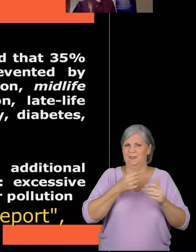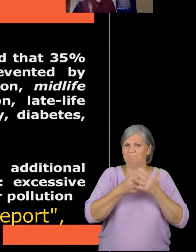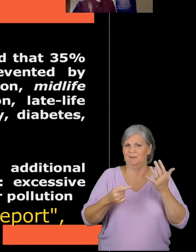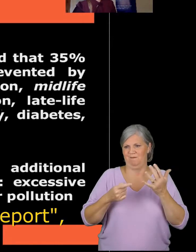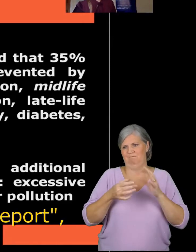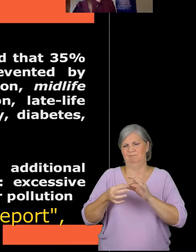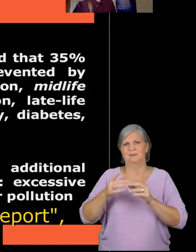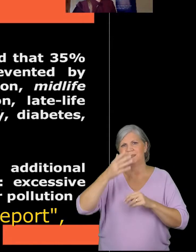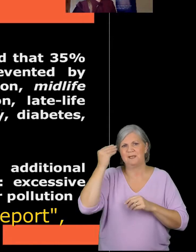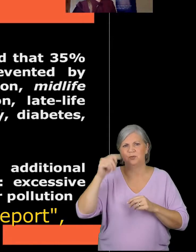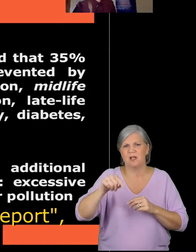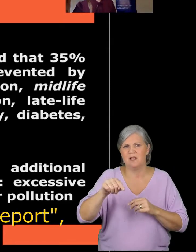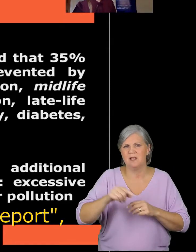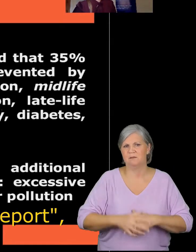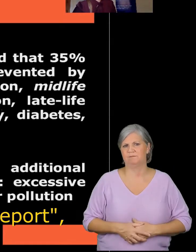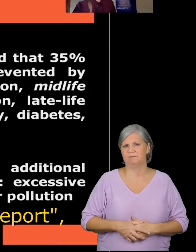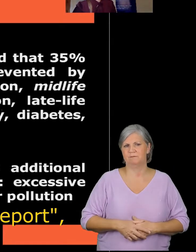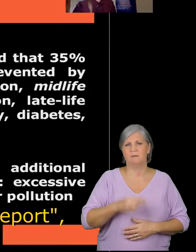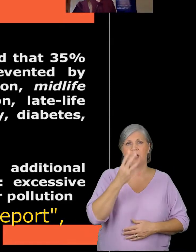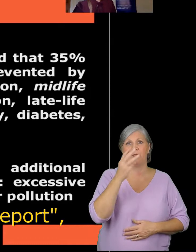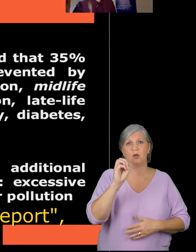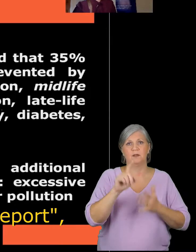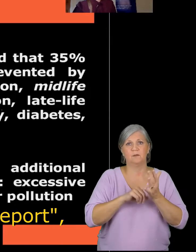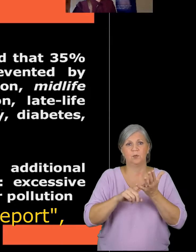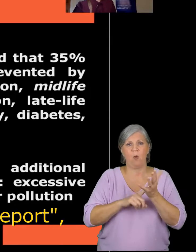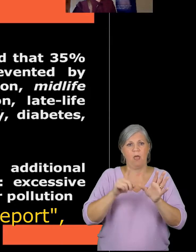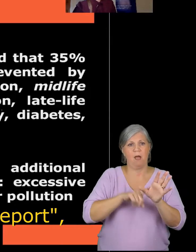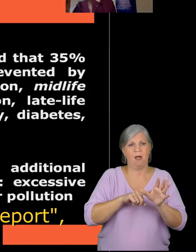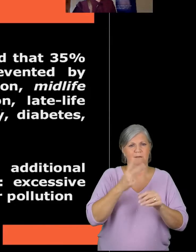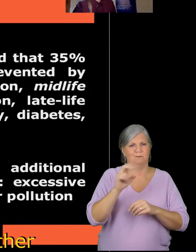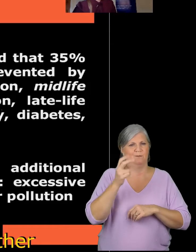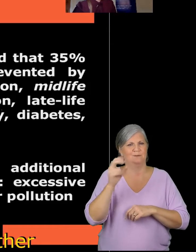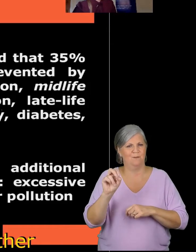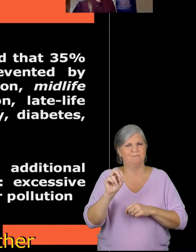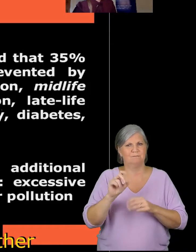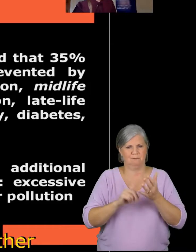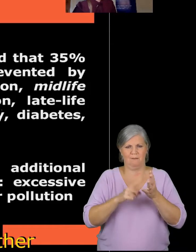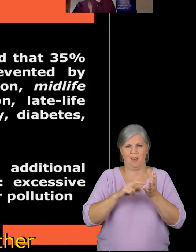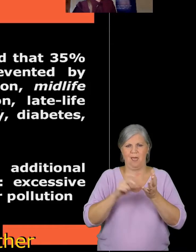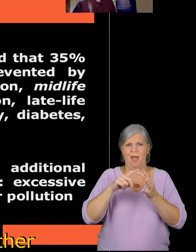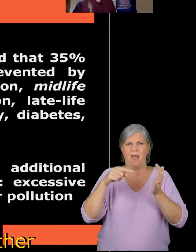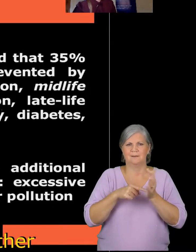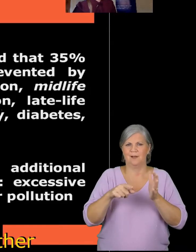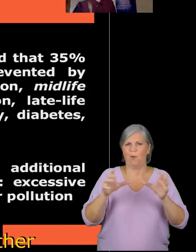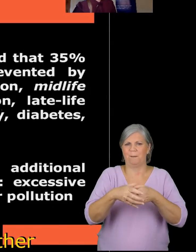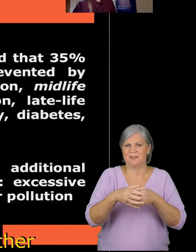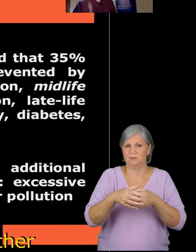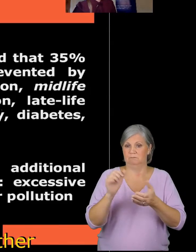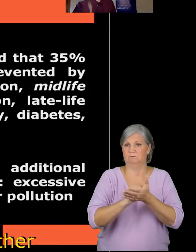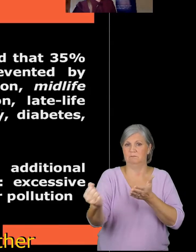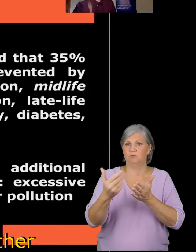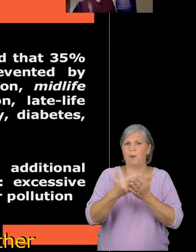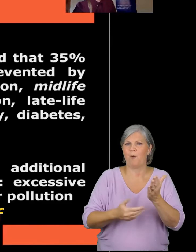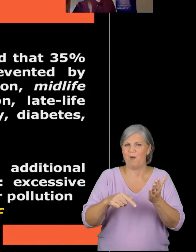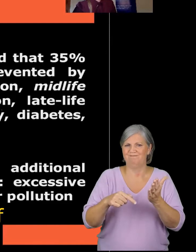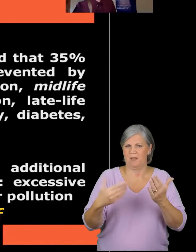Prevention, Intervention and Care 2020 report, it suggested that the now 12 potentially modifiable risk factors